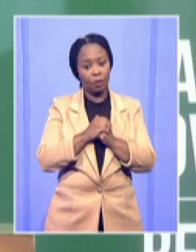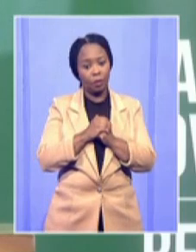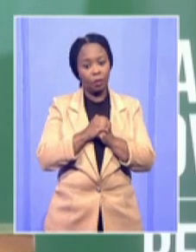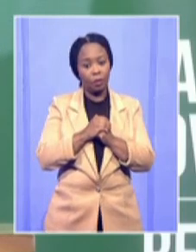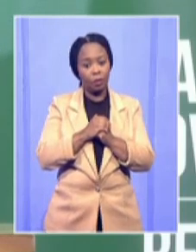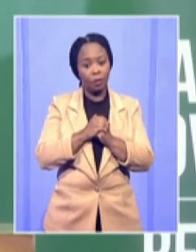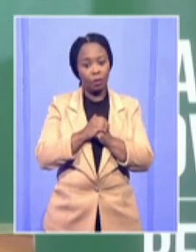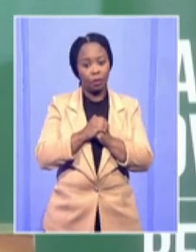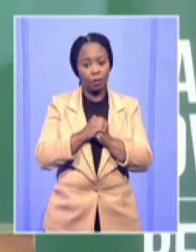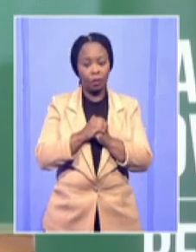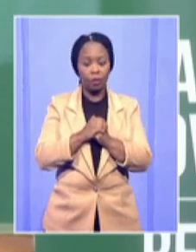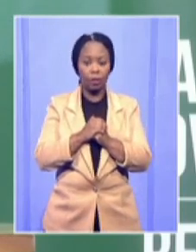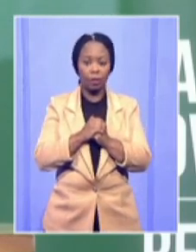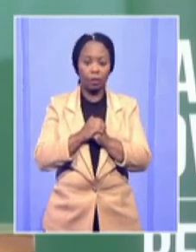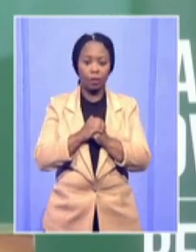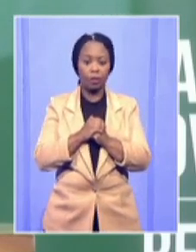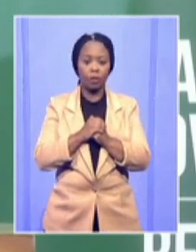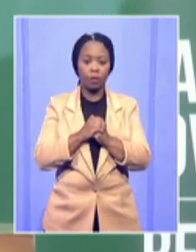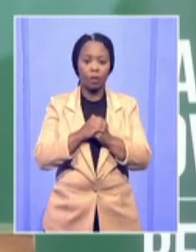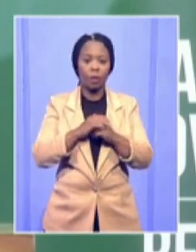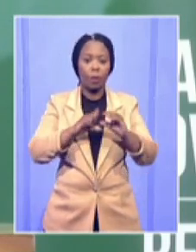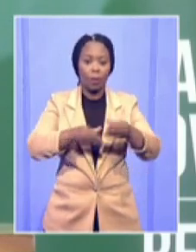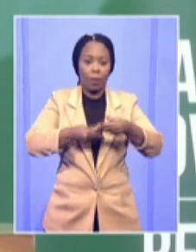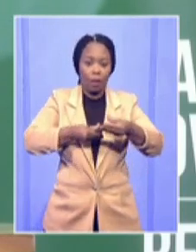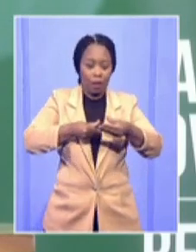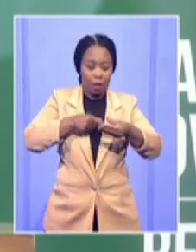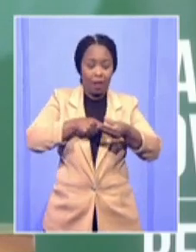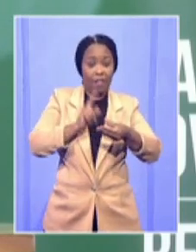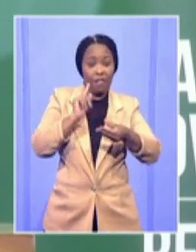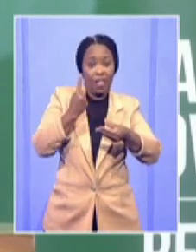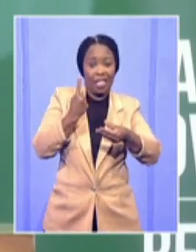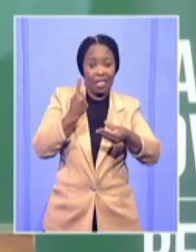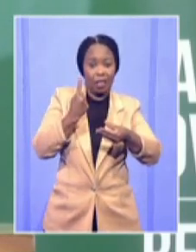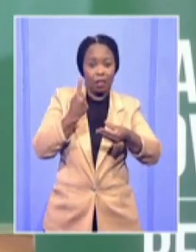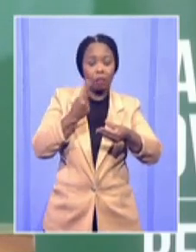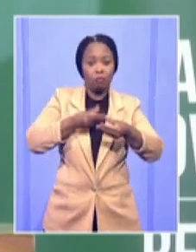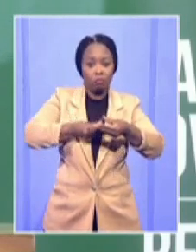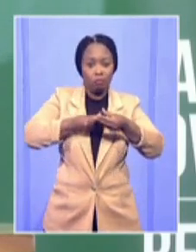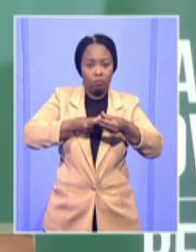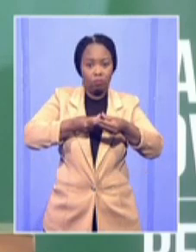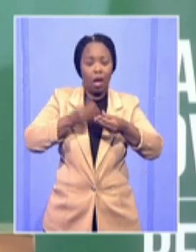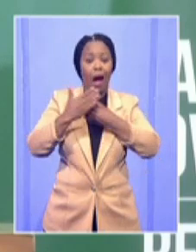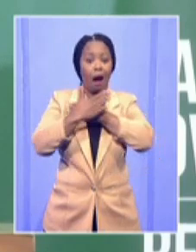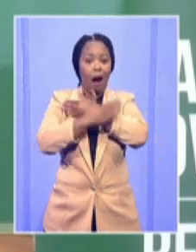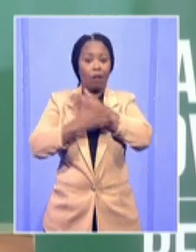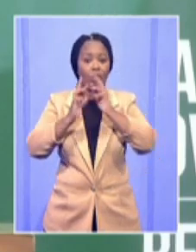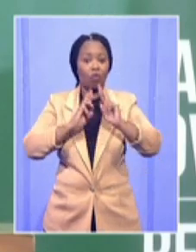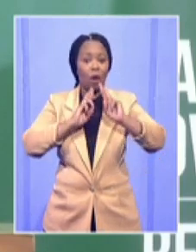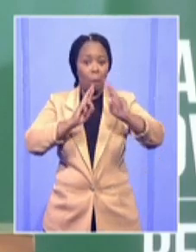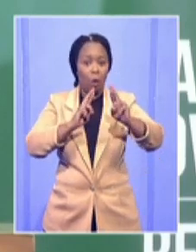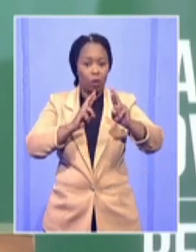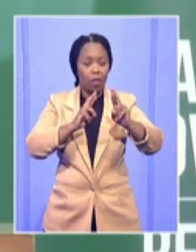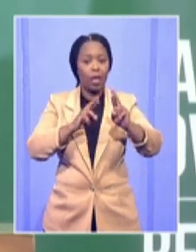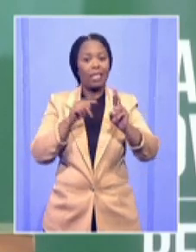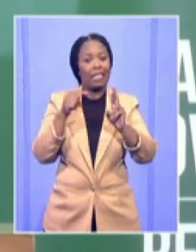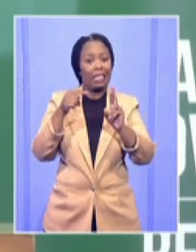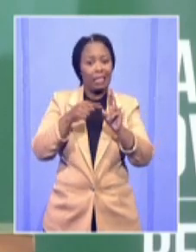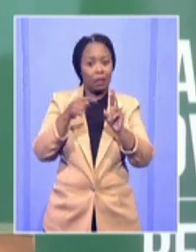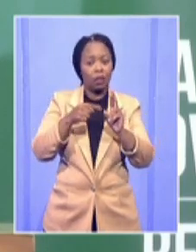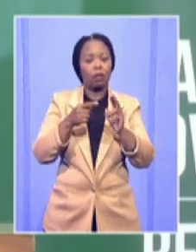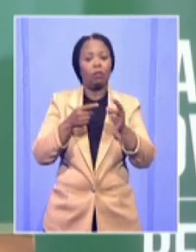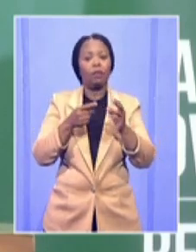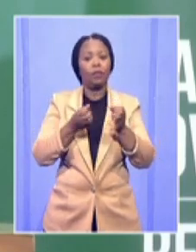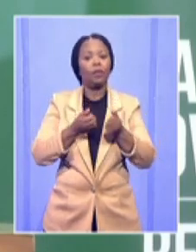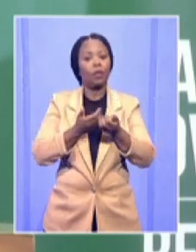The first edition of the country report, therefore, makes an important contribution by providing